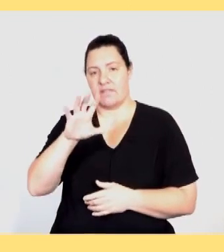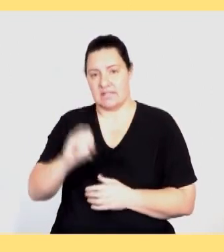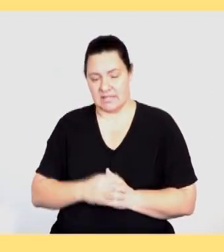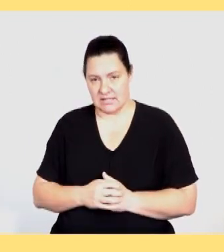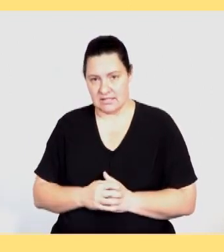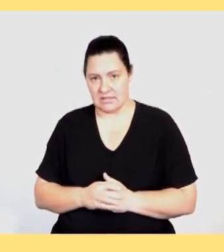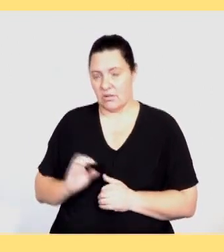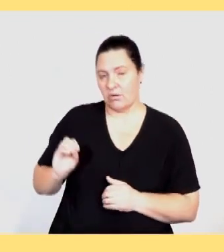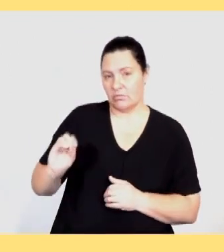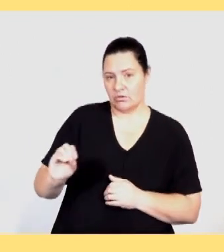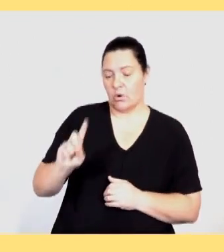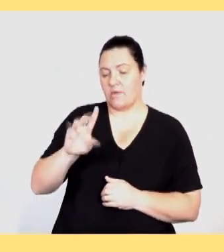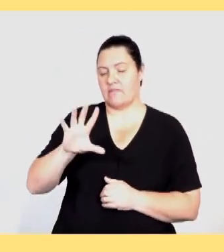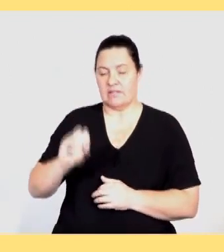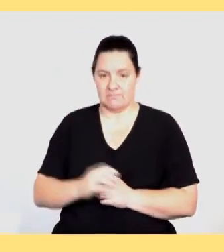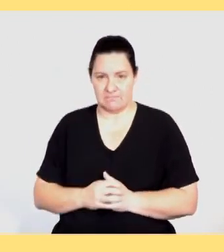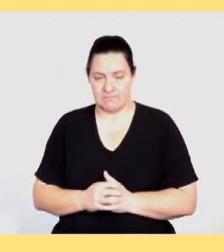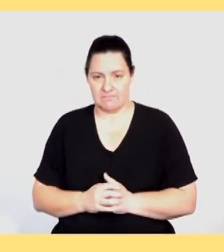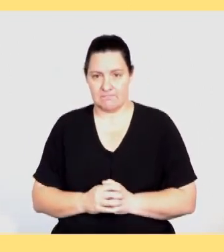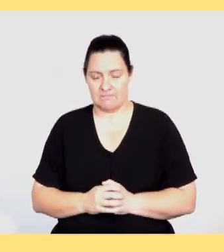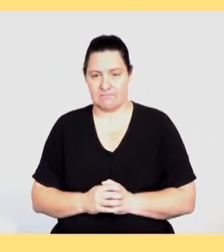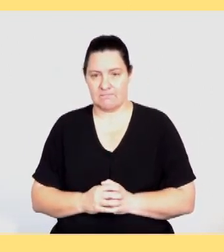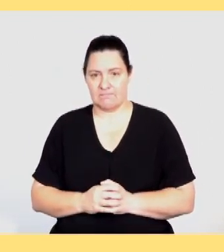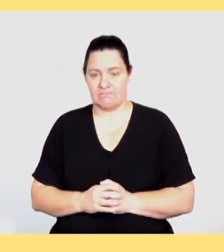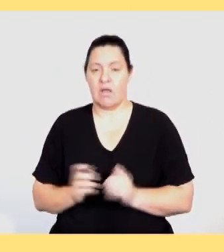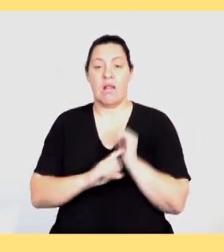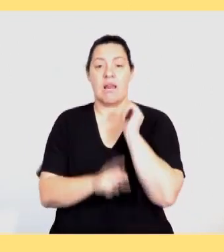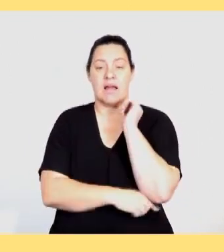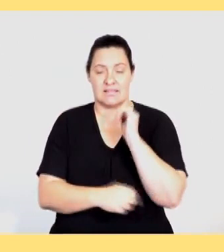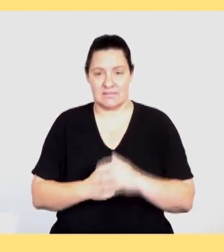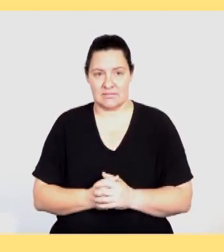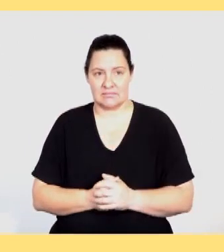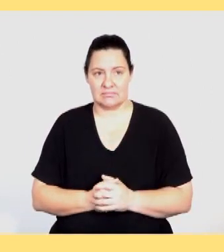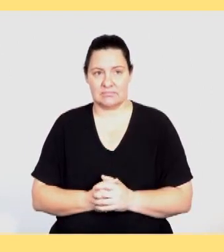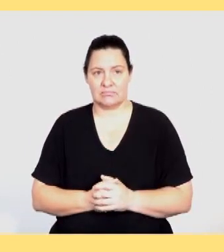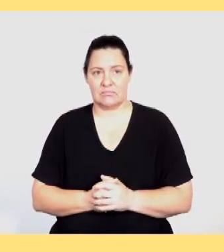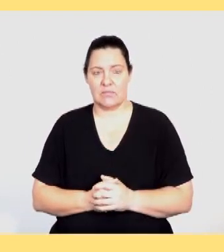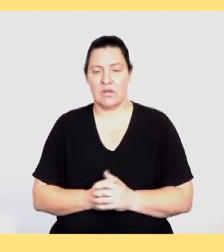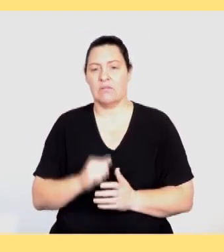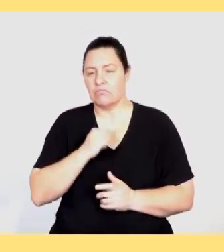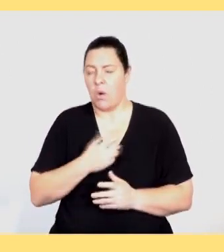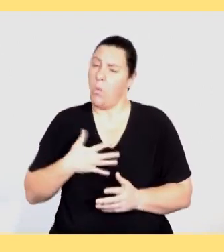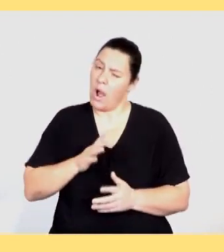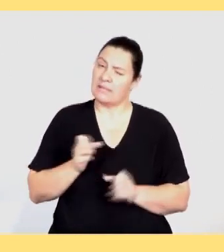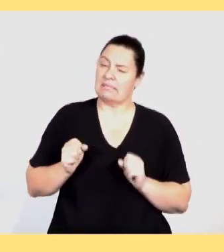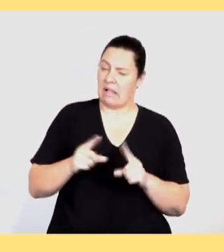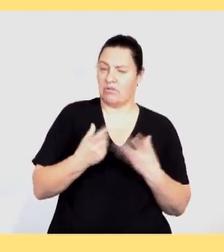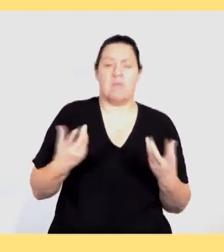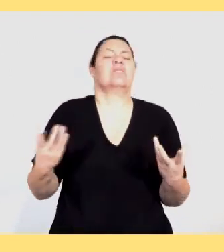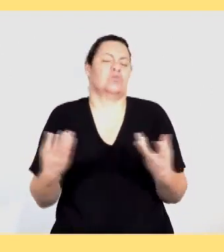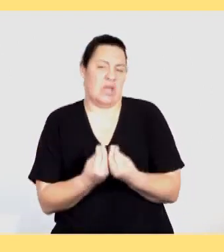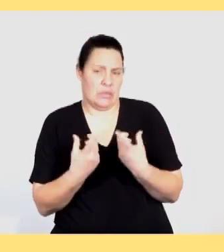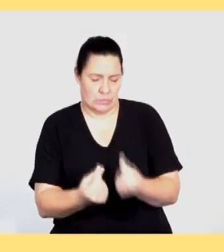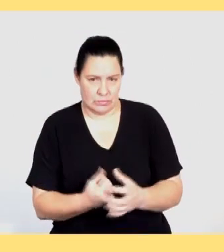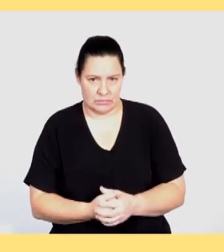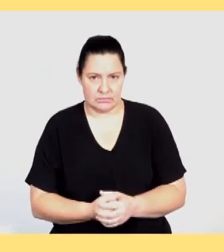150. So I'll come here. I have my 150. Let's quickly do the last one. All right. I would have loved you to do it on your own, but